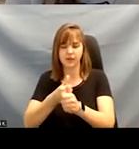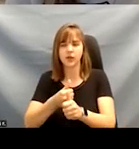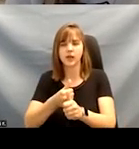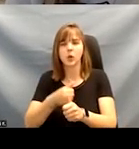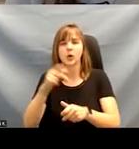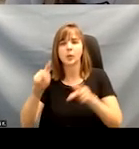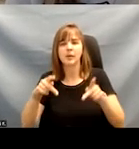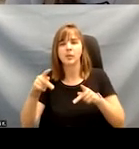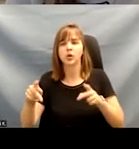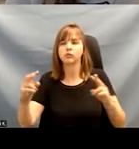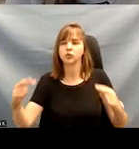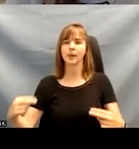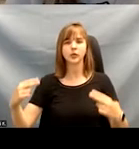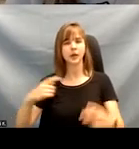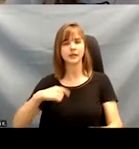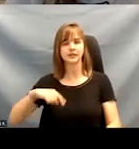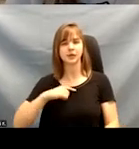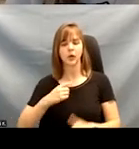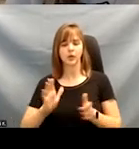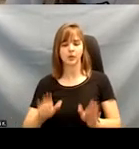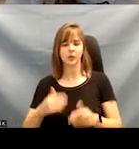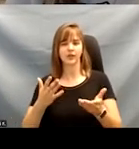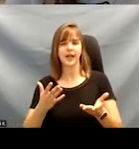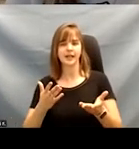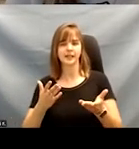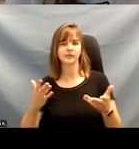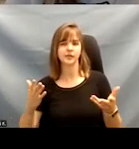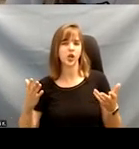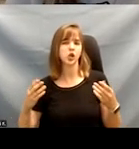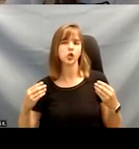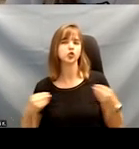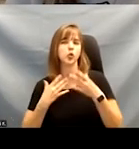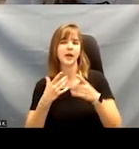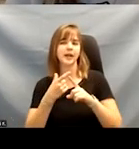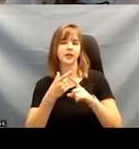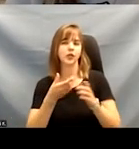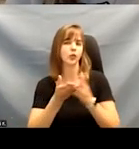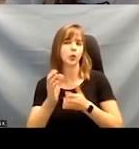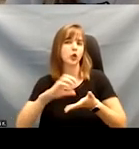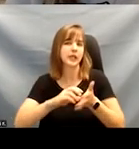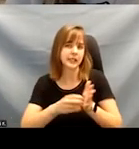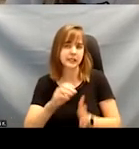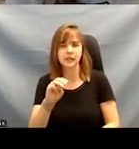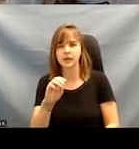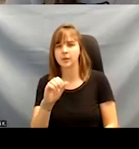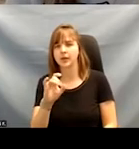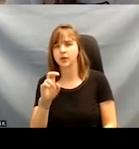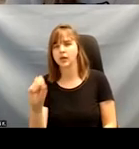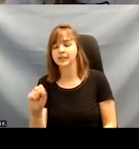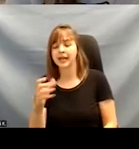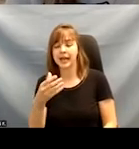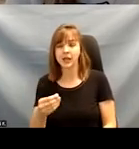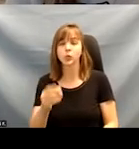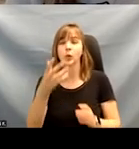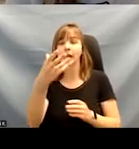by everyone. We're spreading joy through macarons, and then we're going out to different neighborhoods, different events. And, you